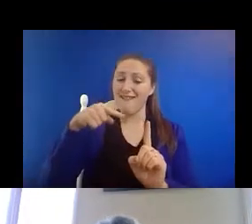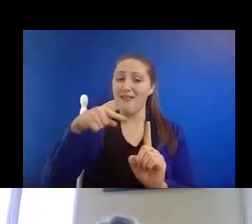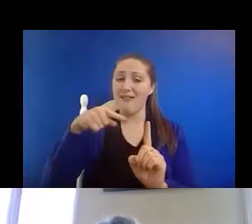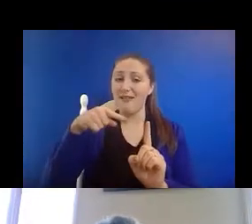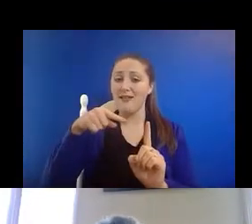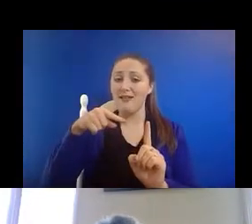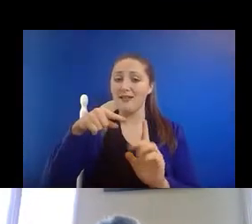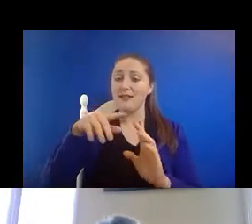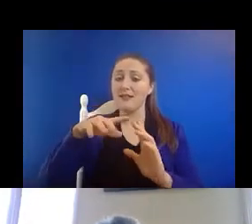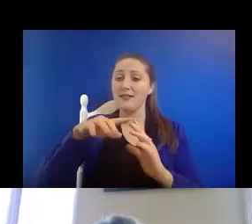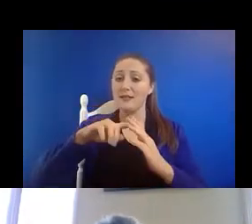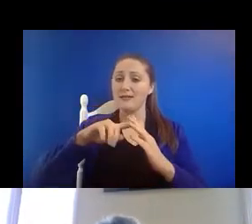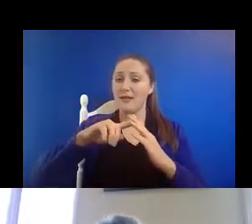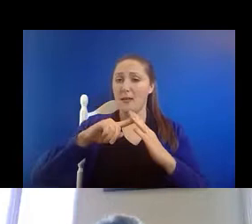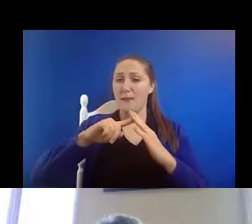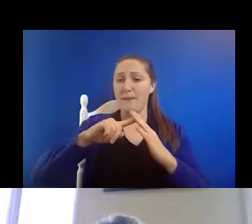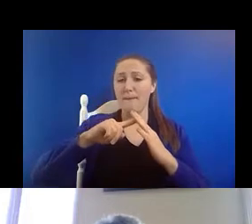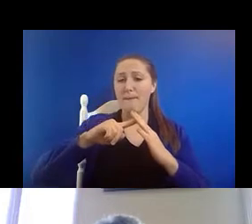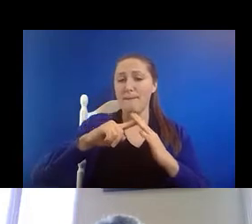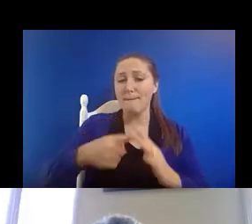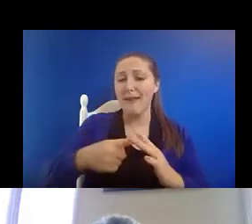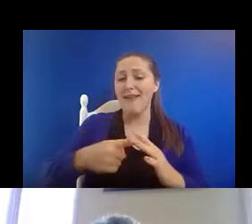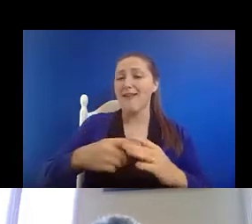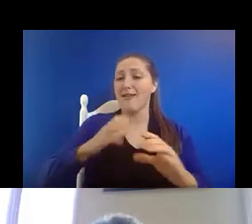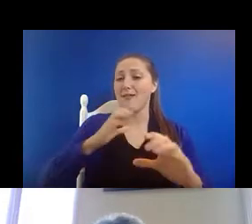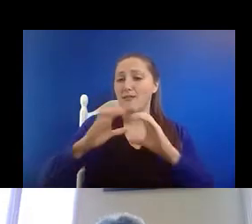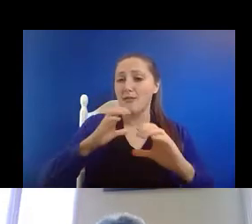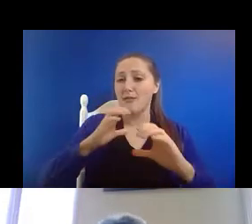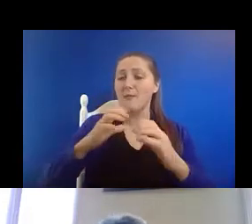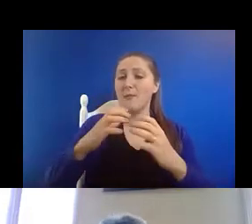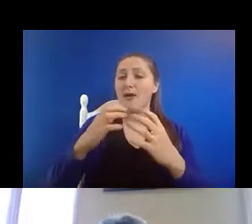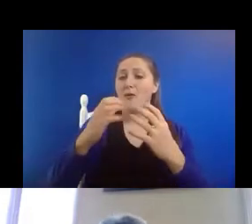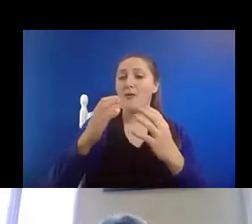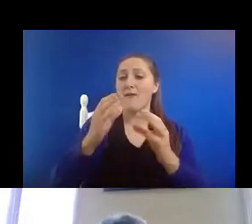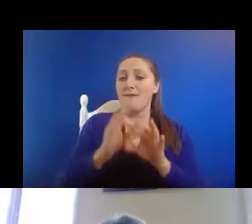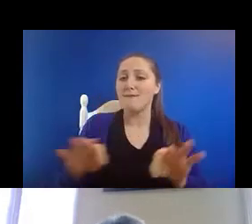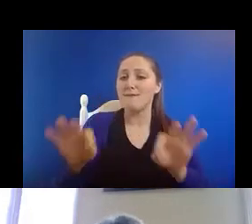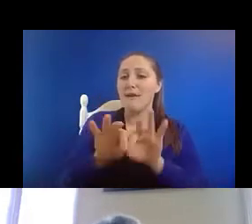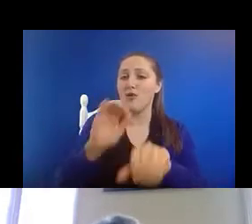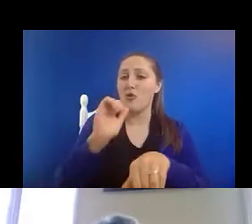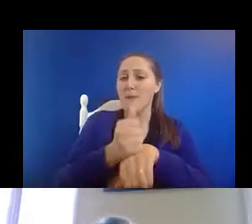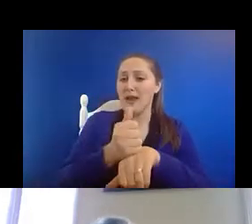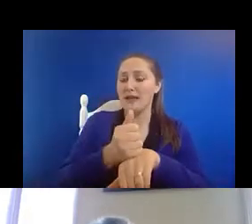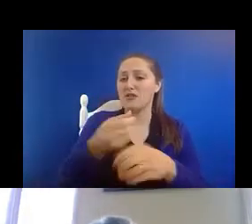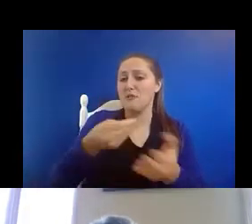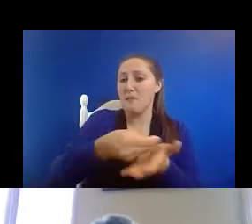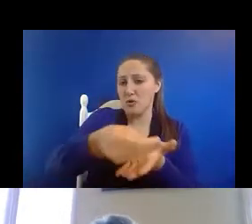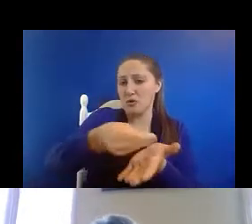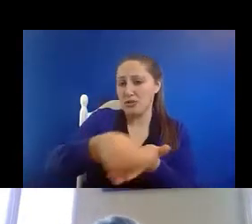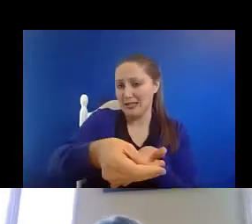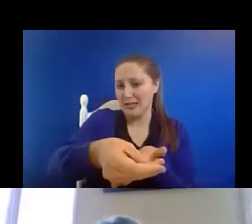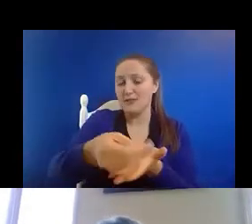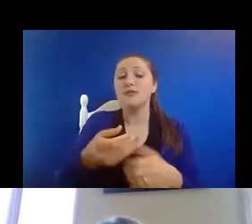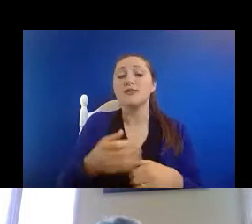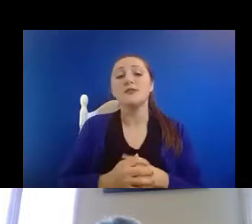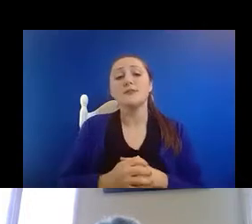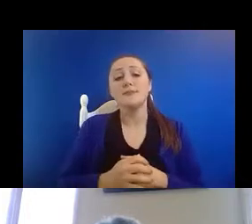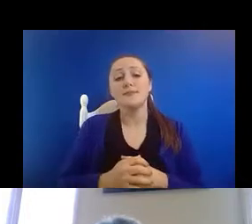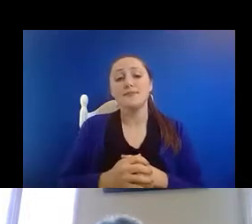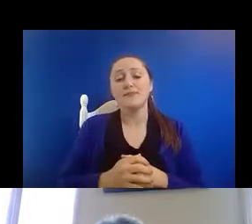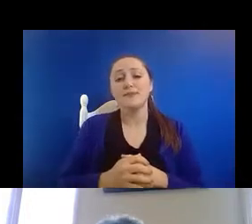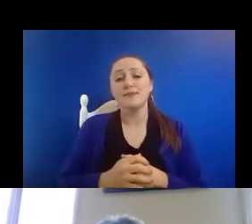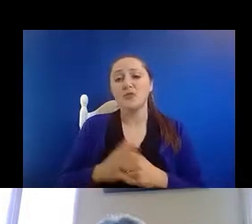beginning of the conversations about value-based purchasing. I'm going to talk a little bit more about what